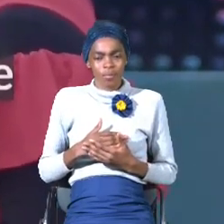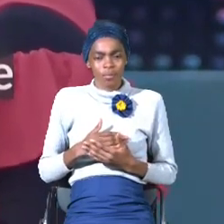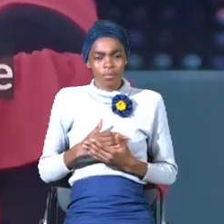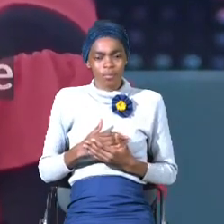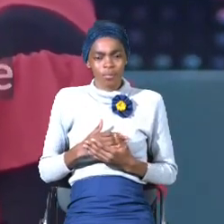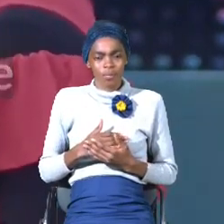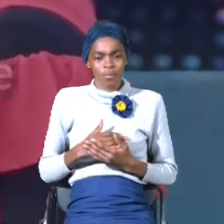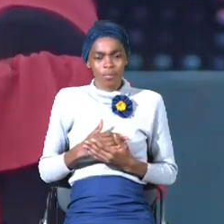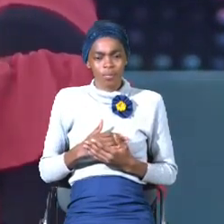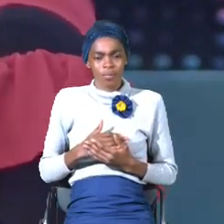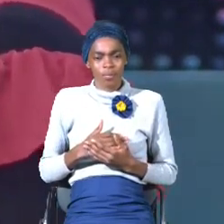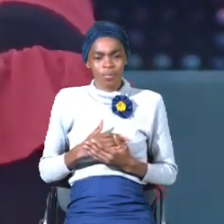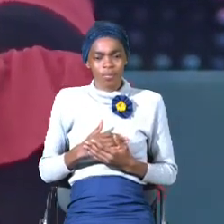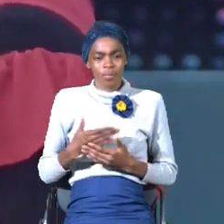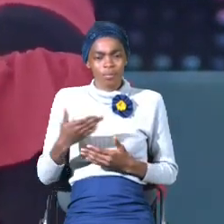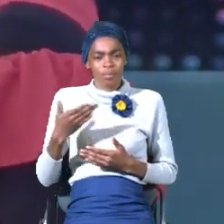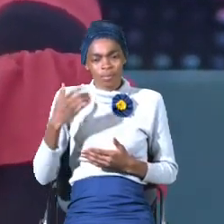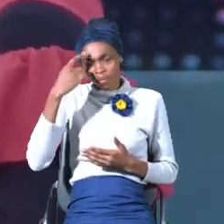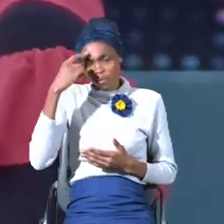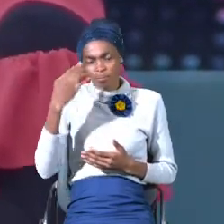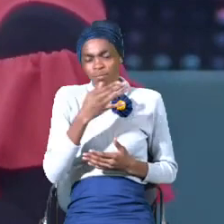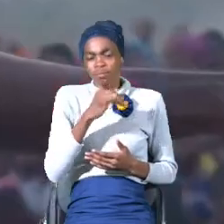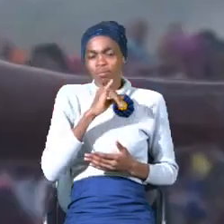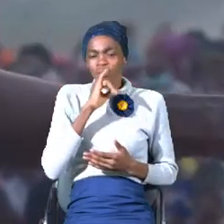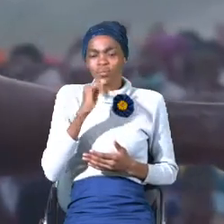For there's a spirit in man,